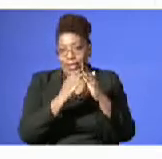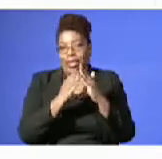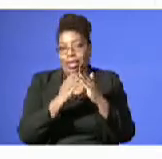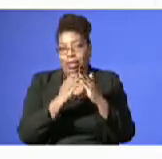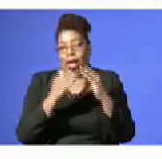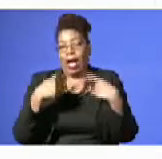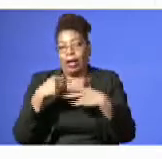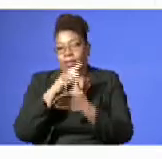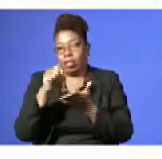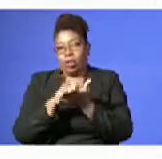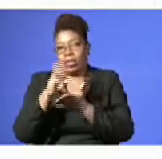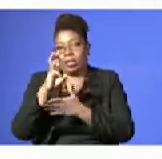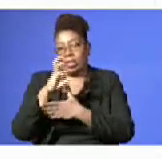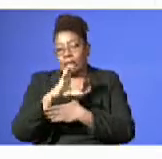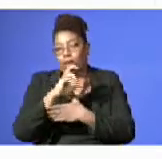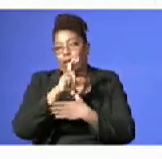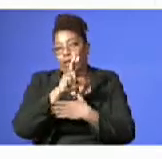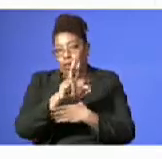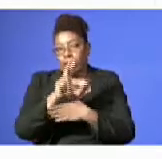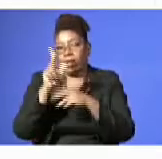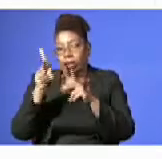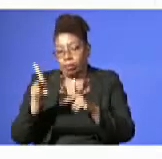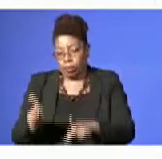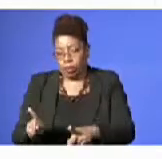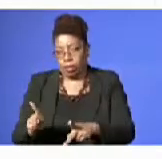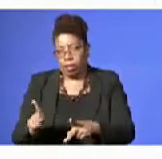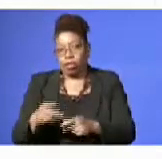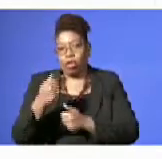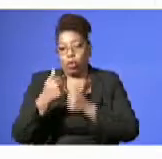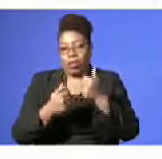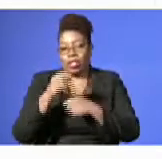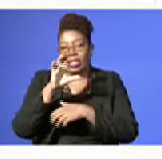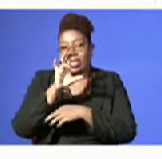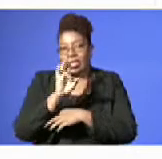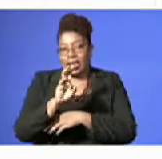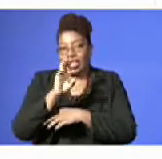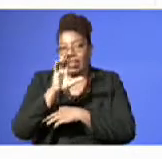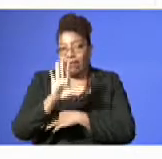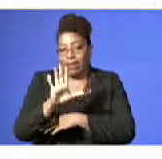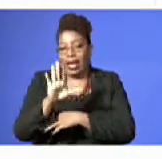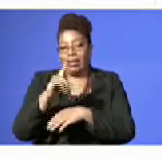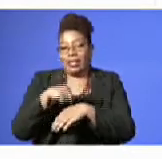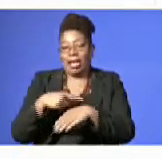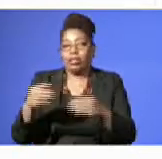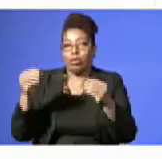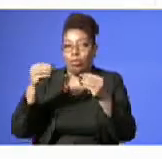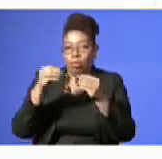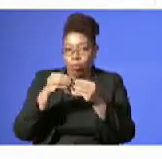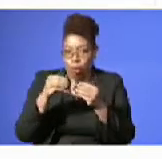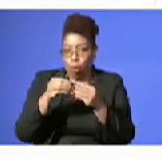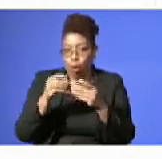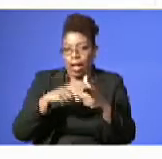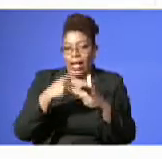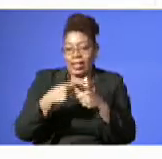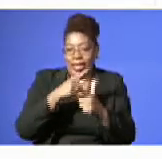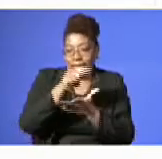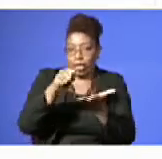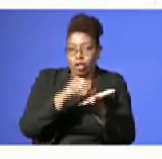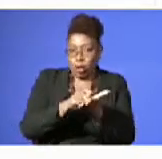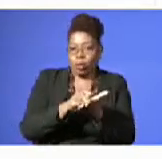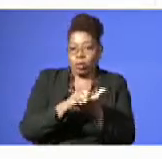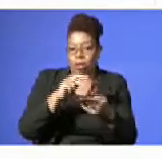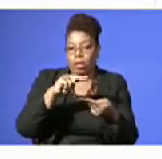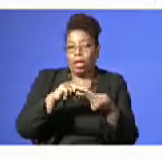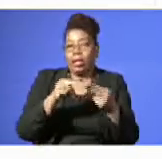of 603 cases, which is 75 times more than their total cases in the